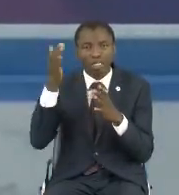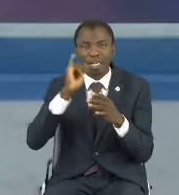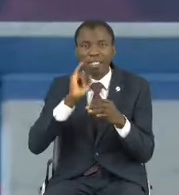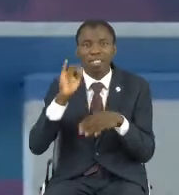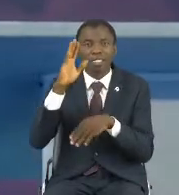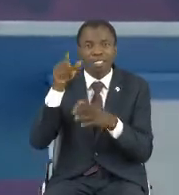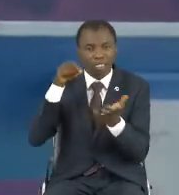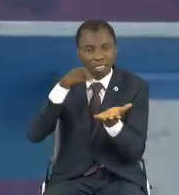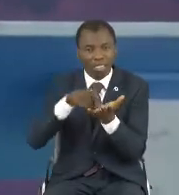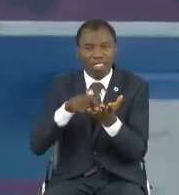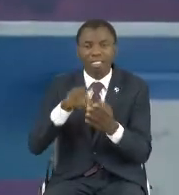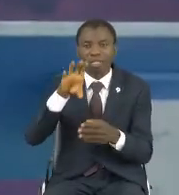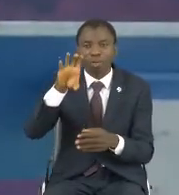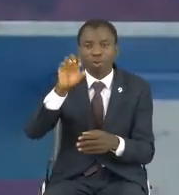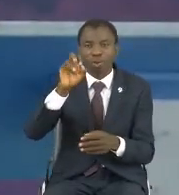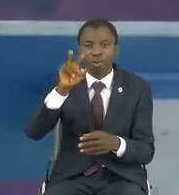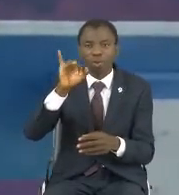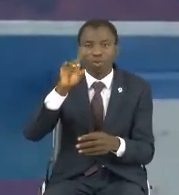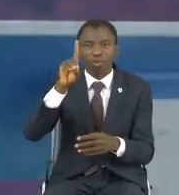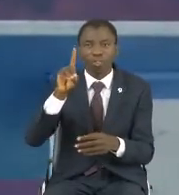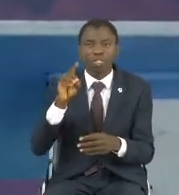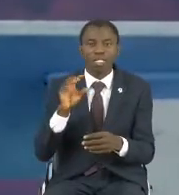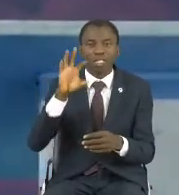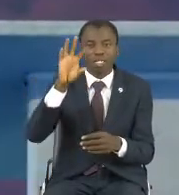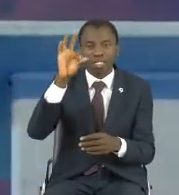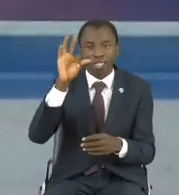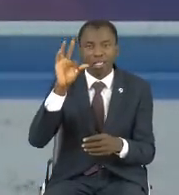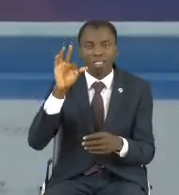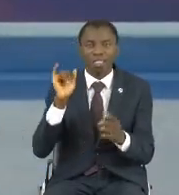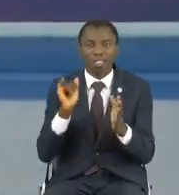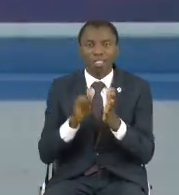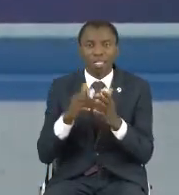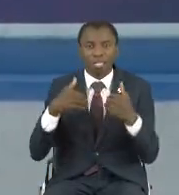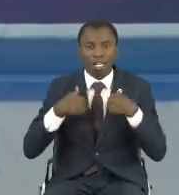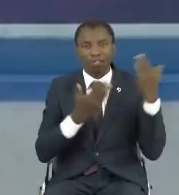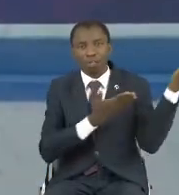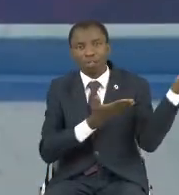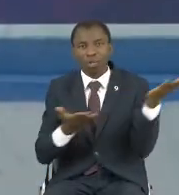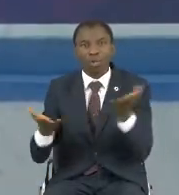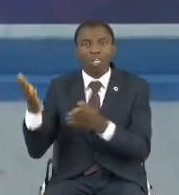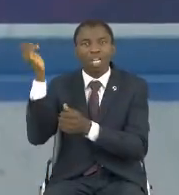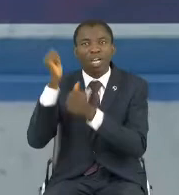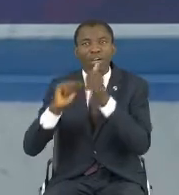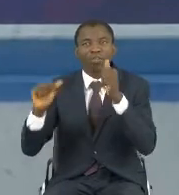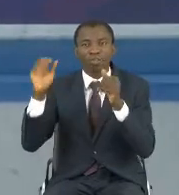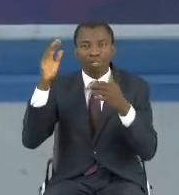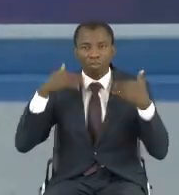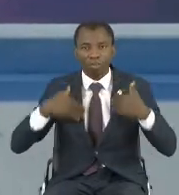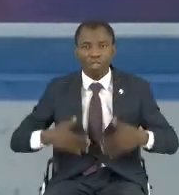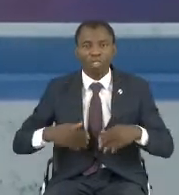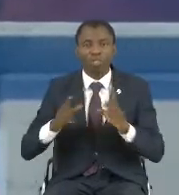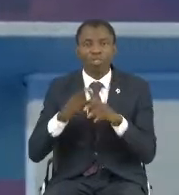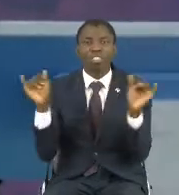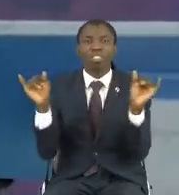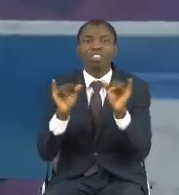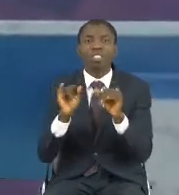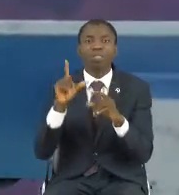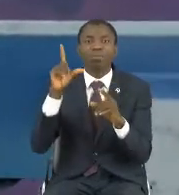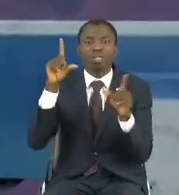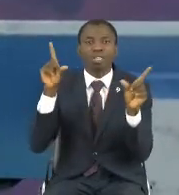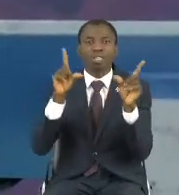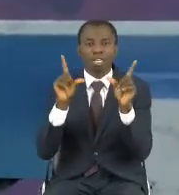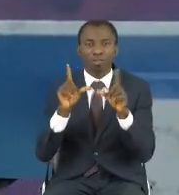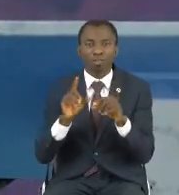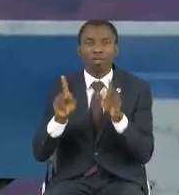COVID-19 that has brought everybody to the same level. People in